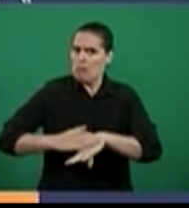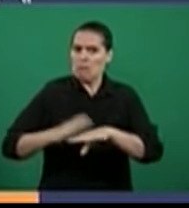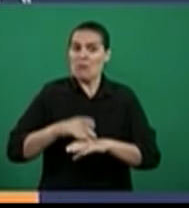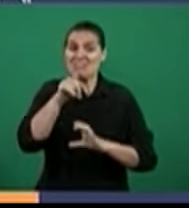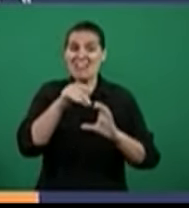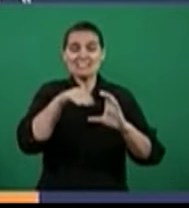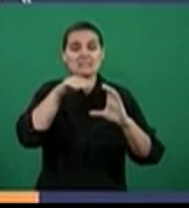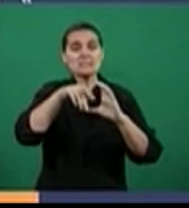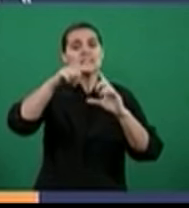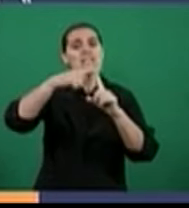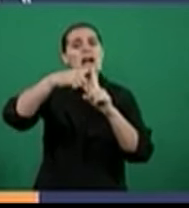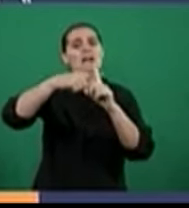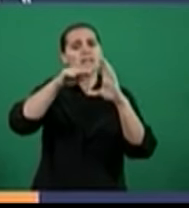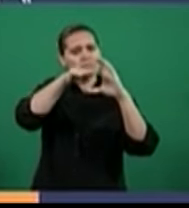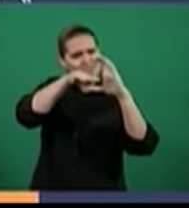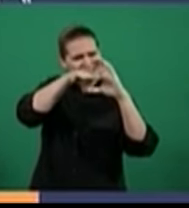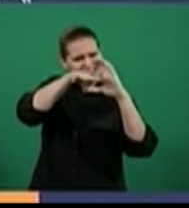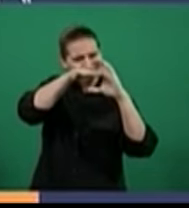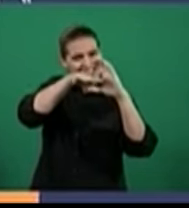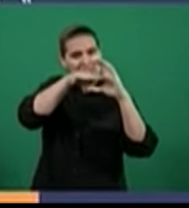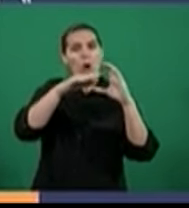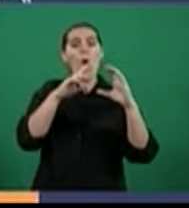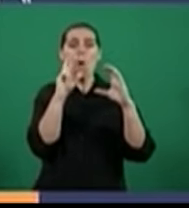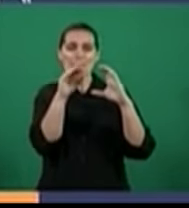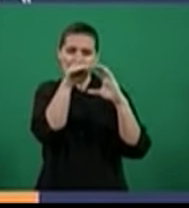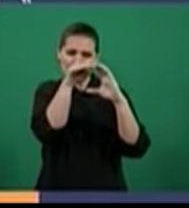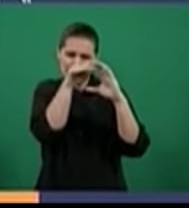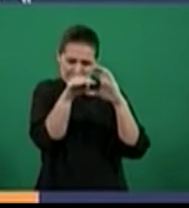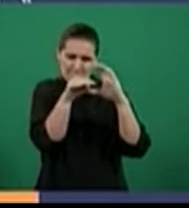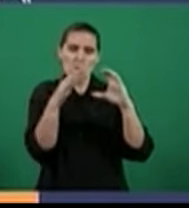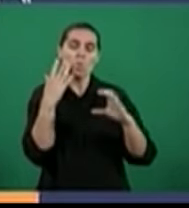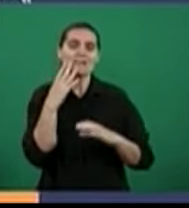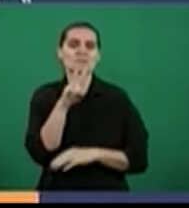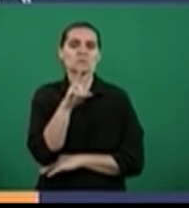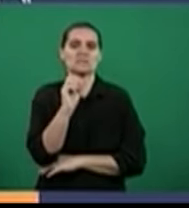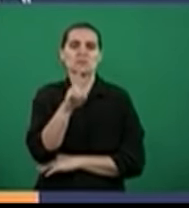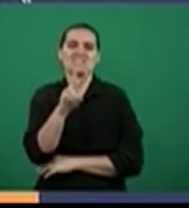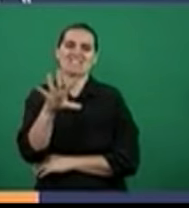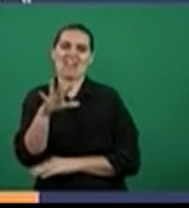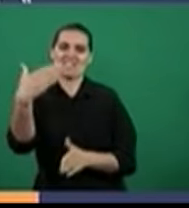target midpoint only at the end of 2025, which is